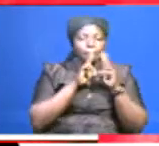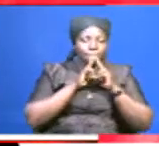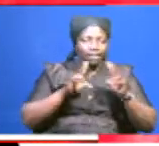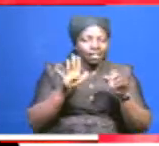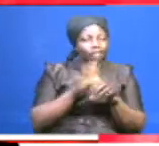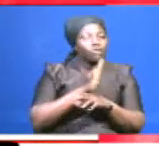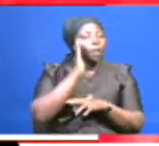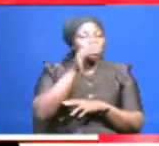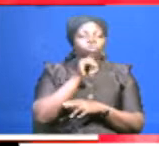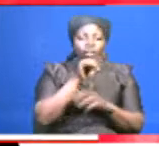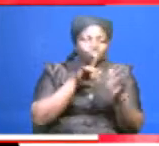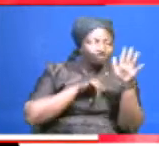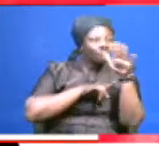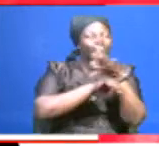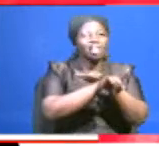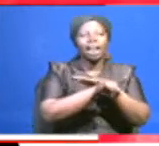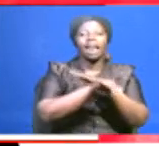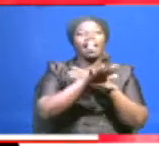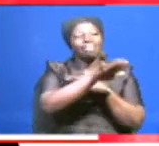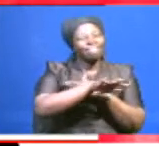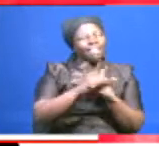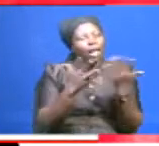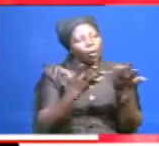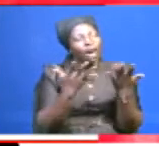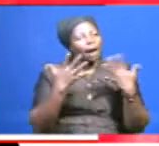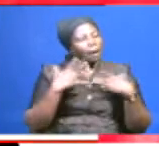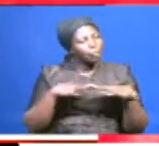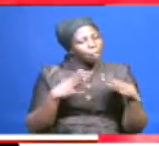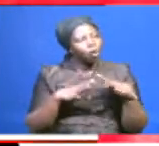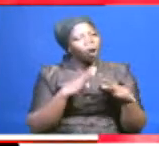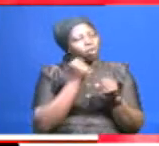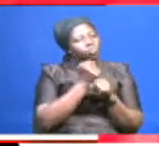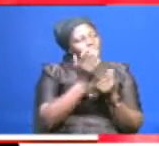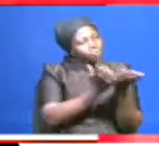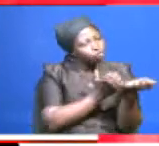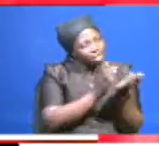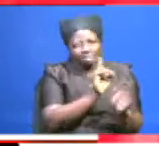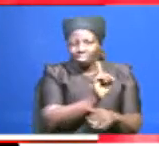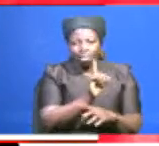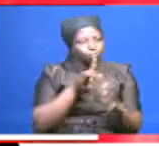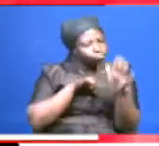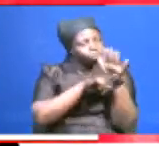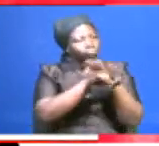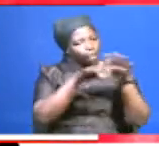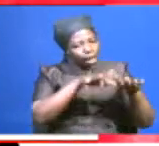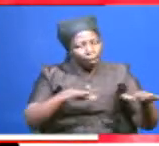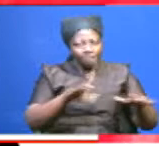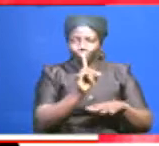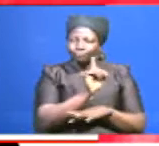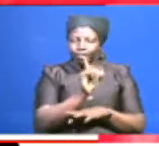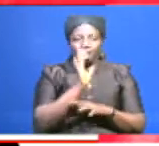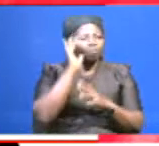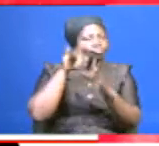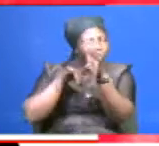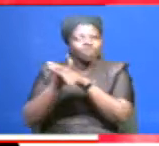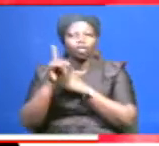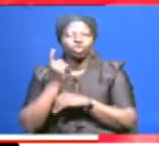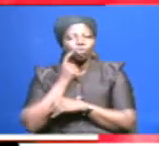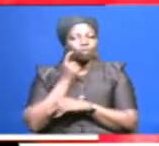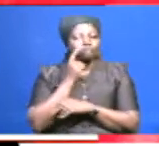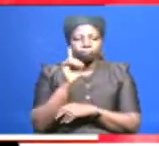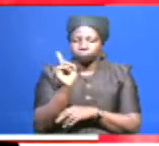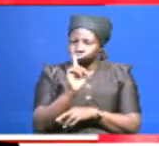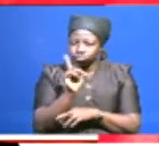go to where people's places are. We're not going to markets. We're not going to shops. You say you're